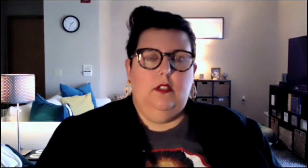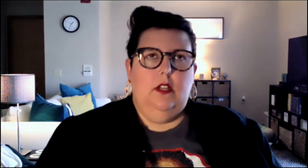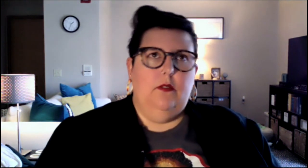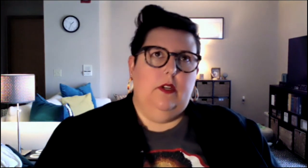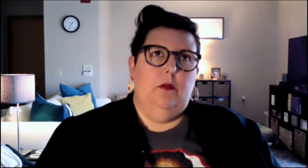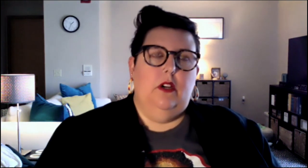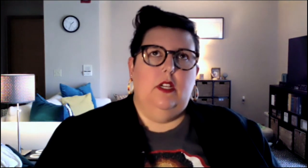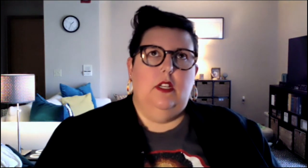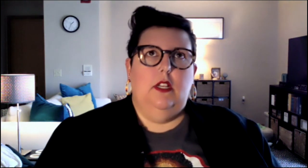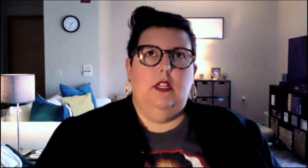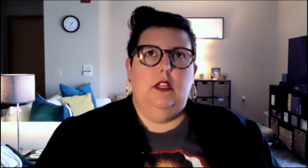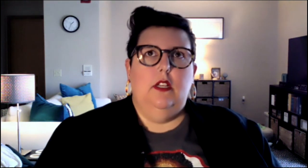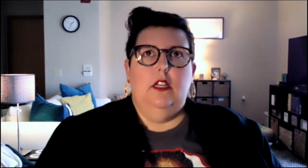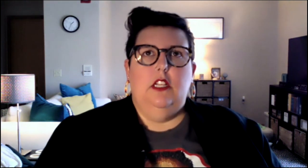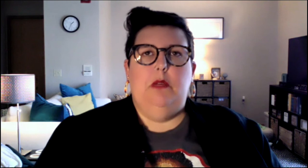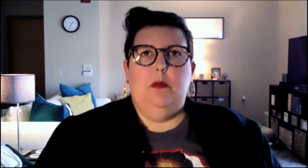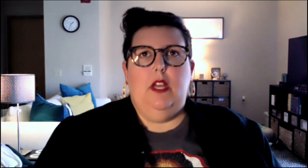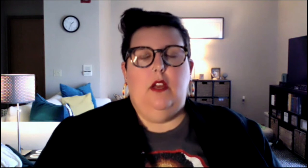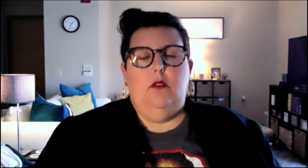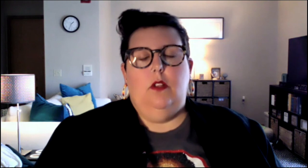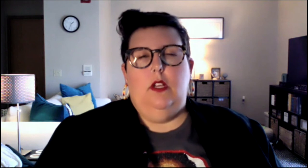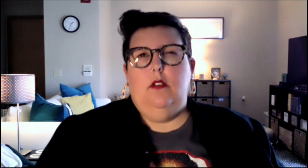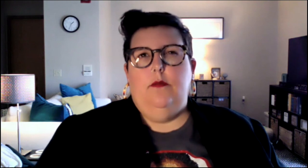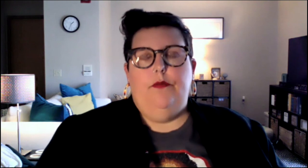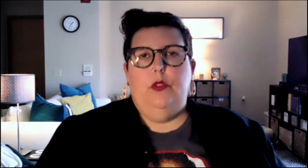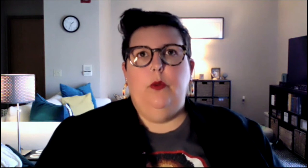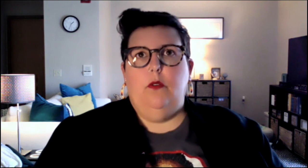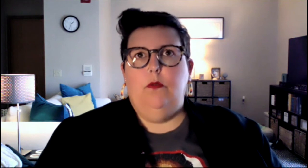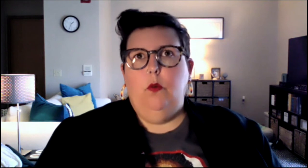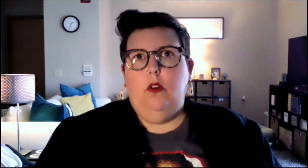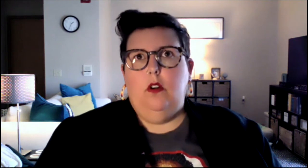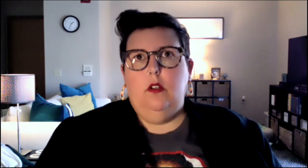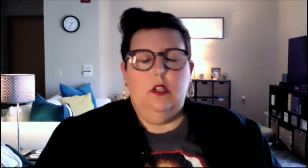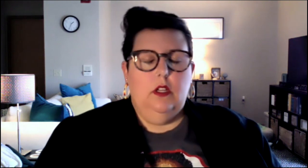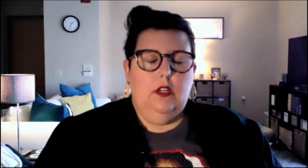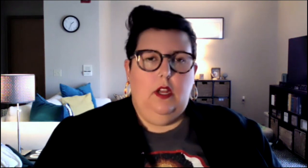white African-American, and then you maybe have like three or four